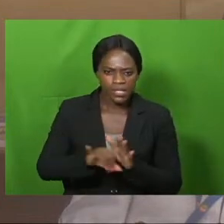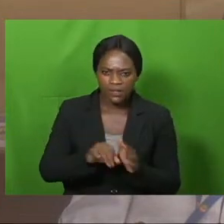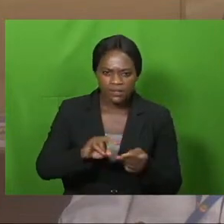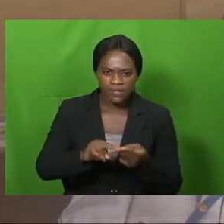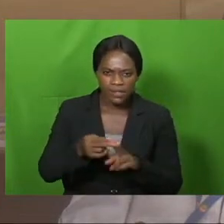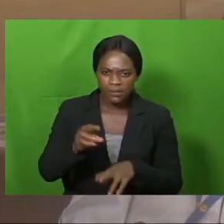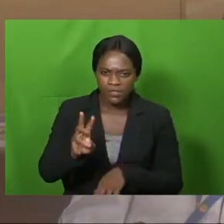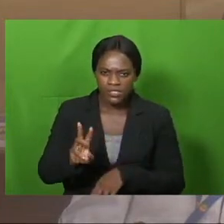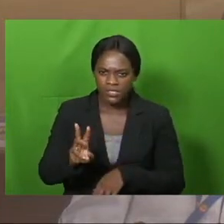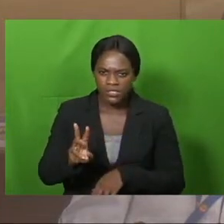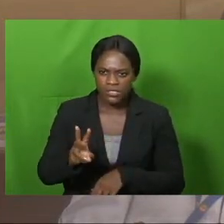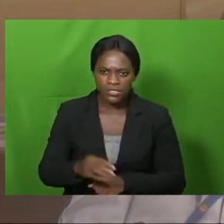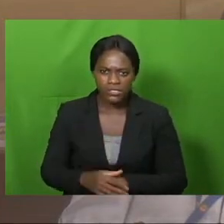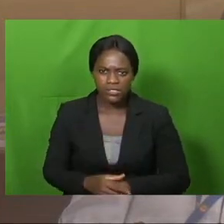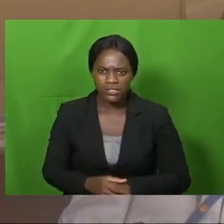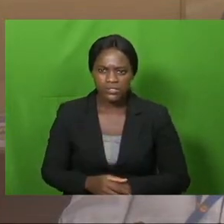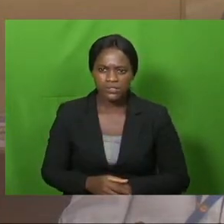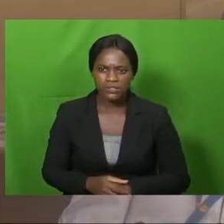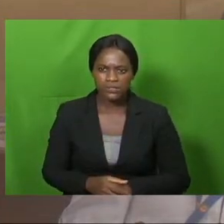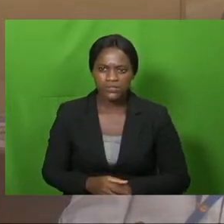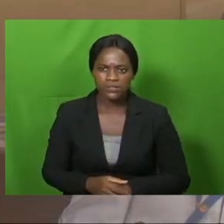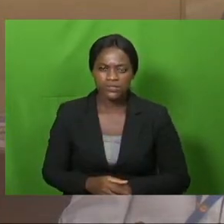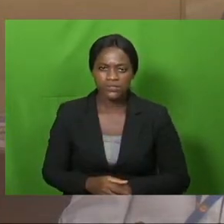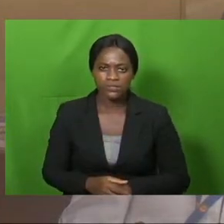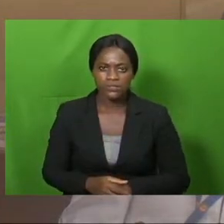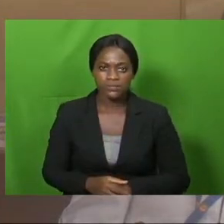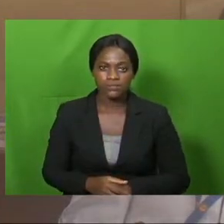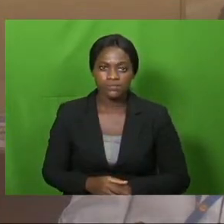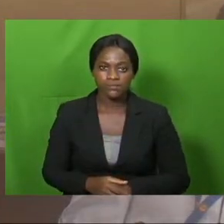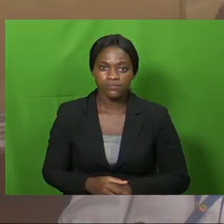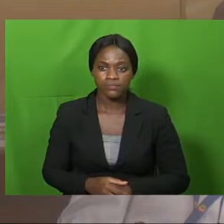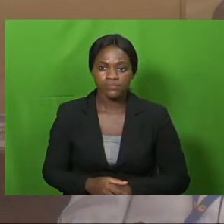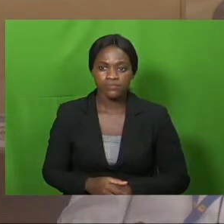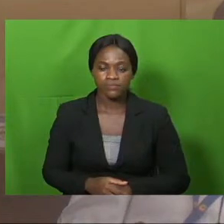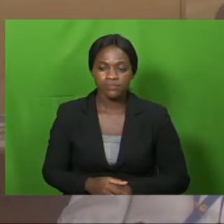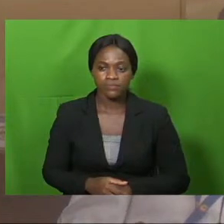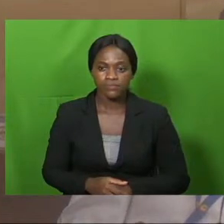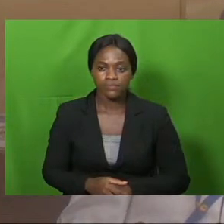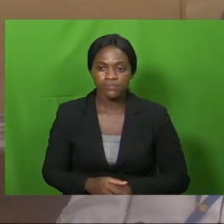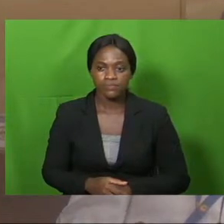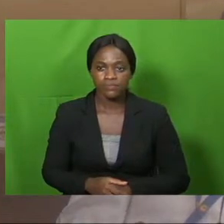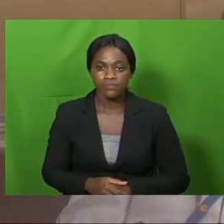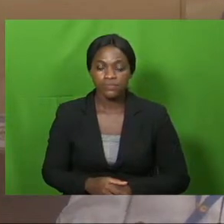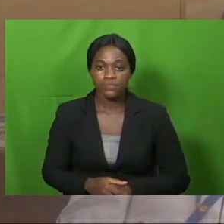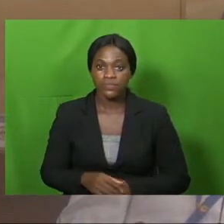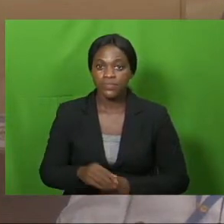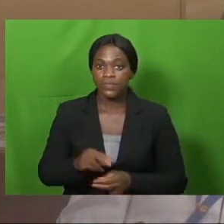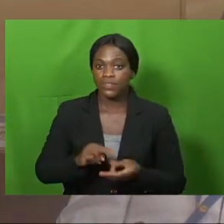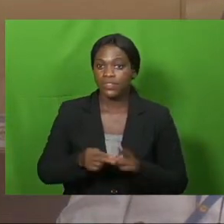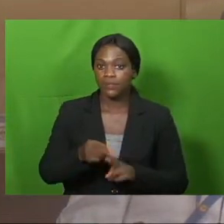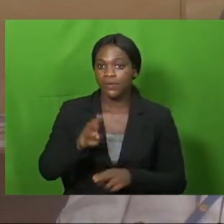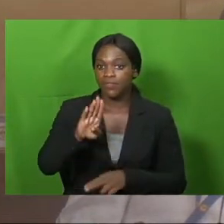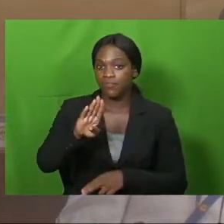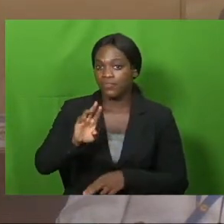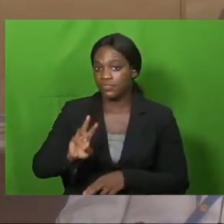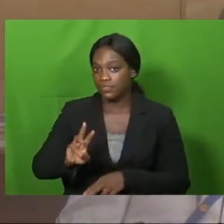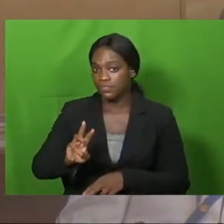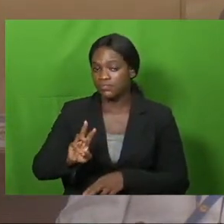6. 4, that's the... 4, 6. Yes, please. Okay. Thank